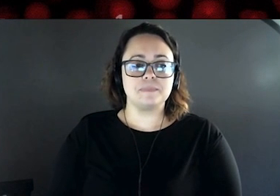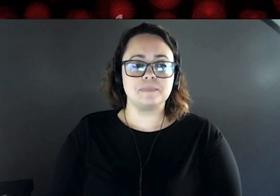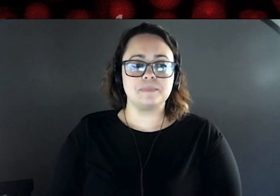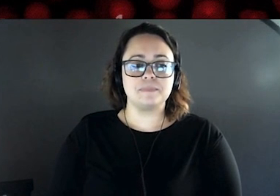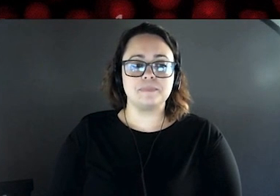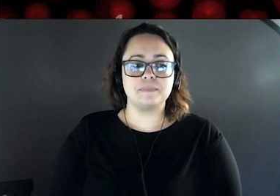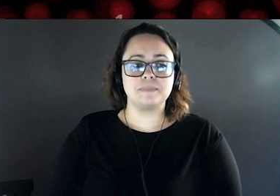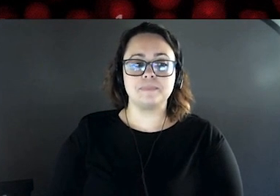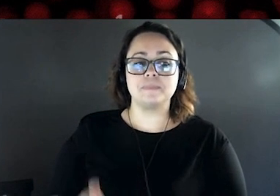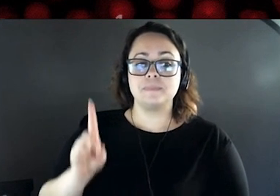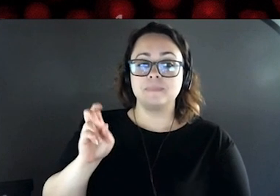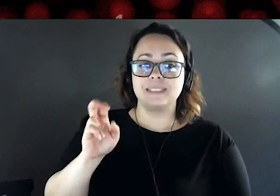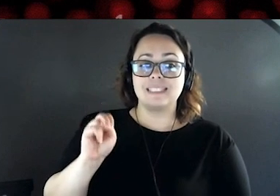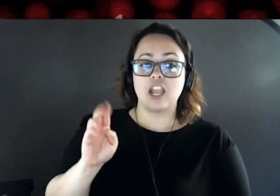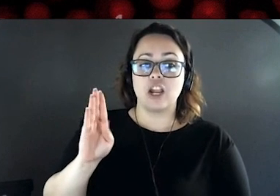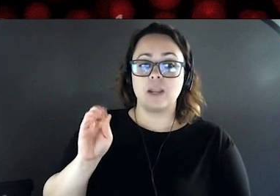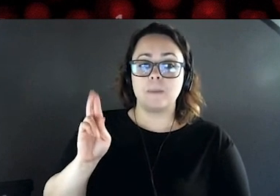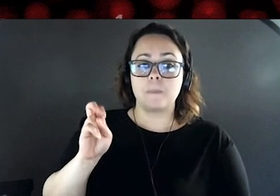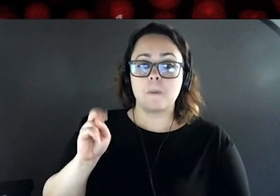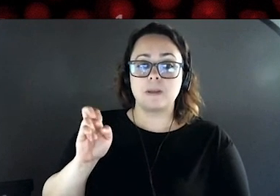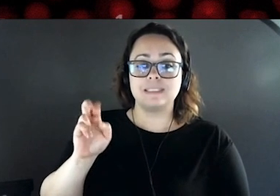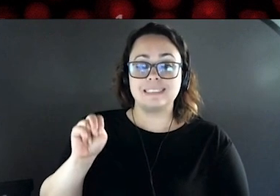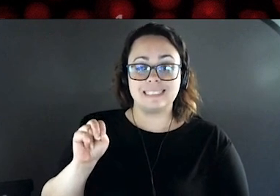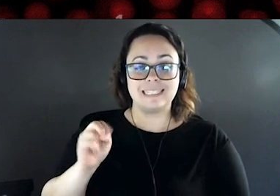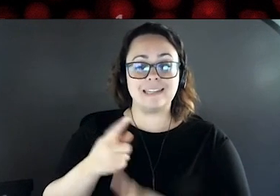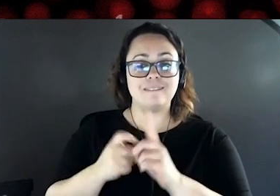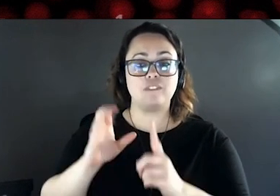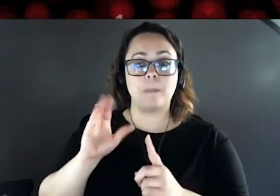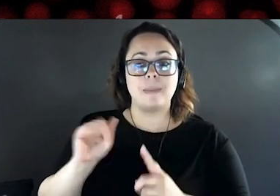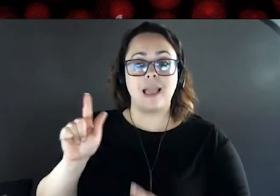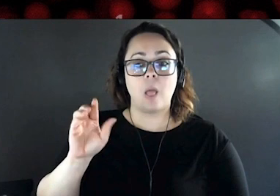From Cal OES, Darren Bernstein.